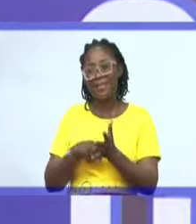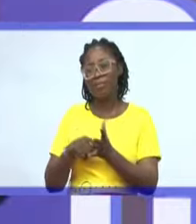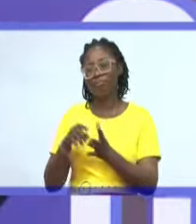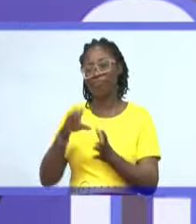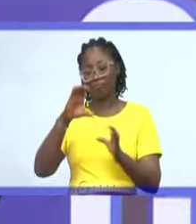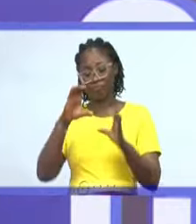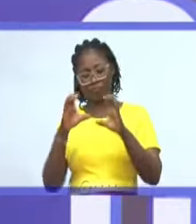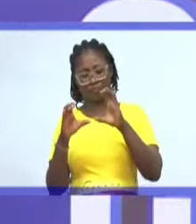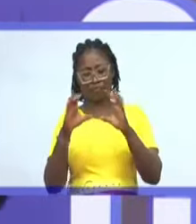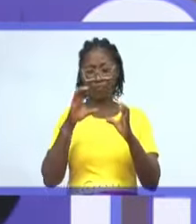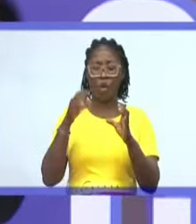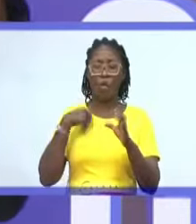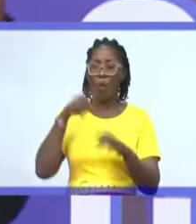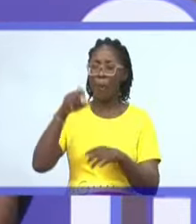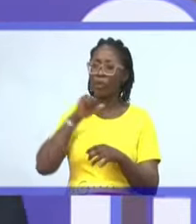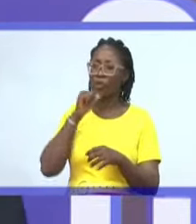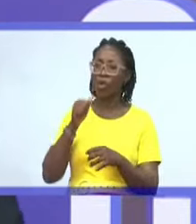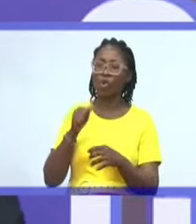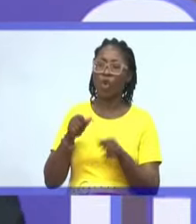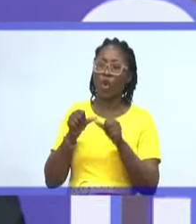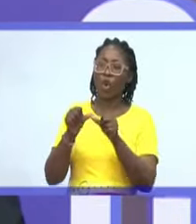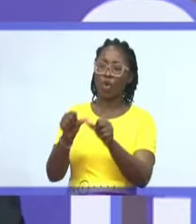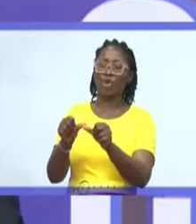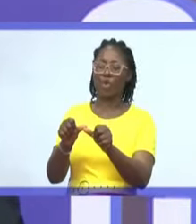We must not continue this